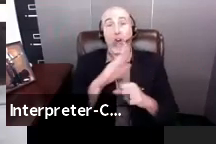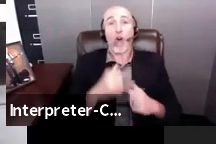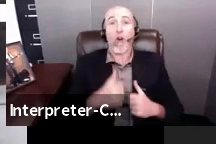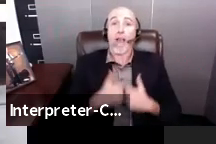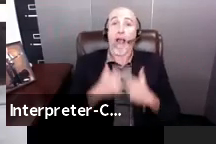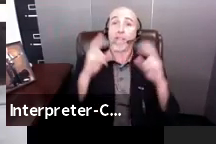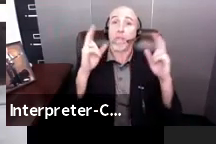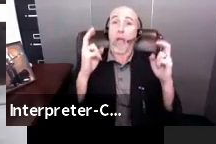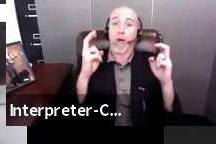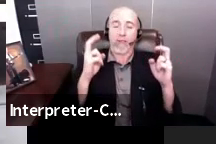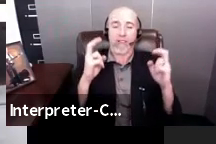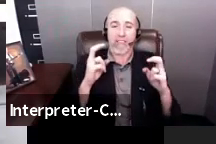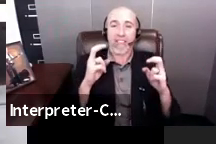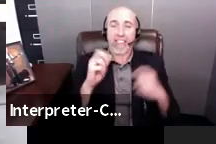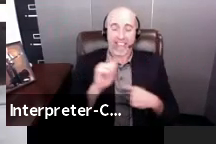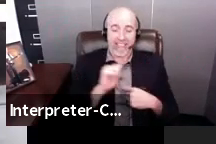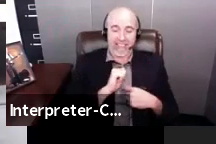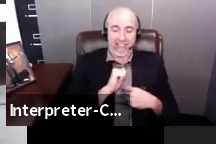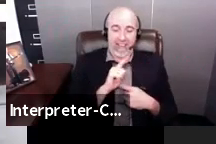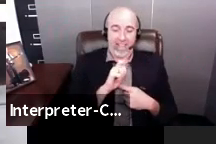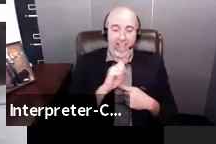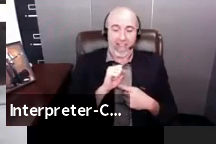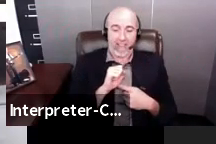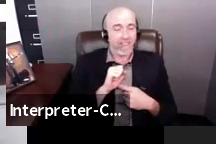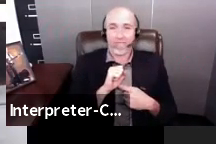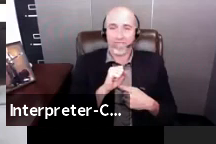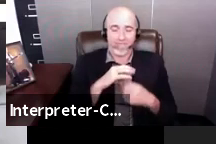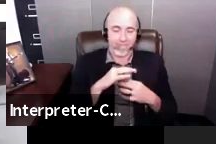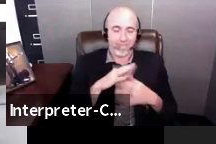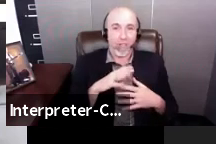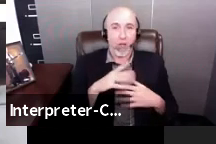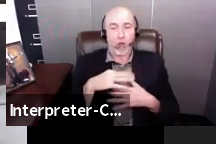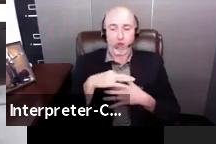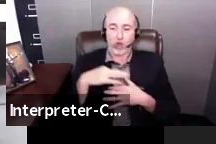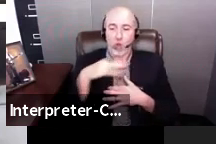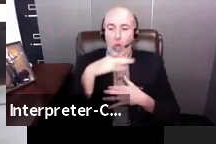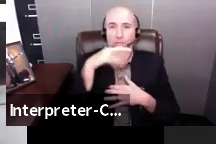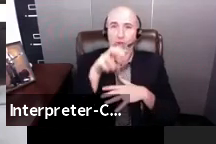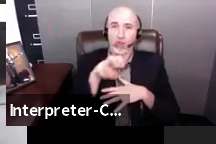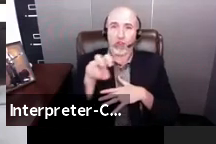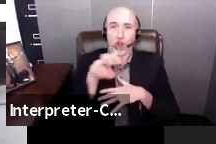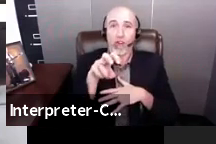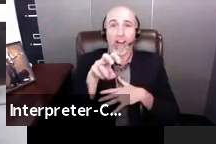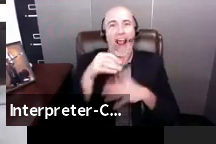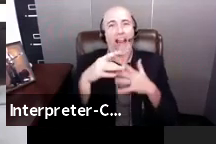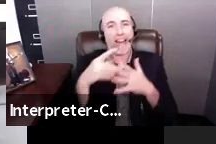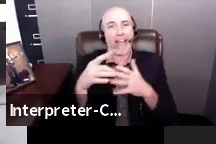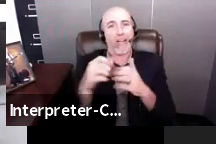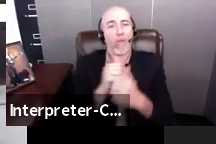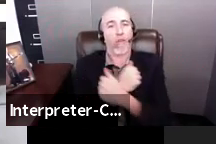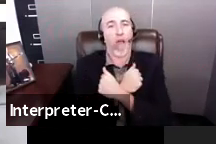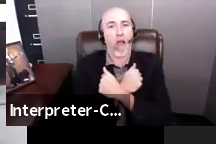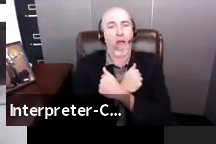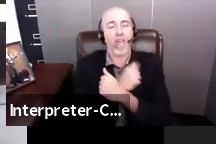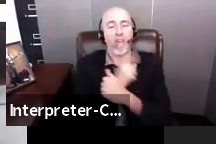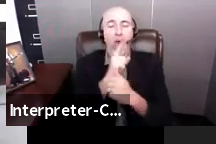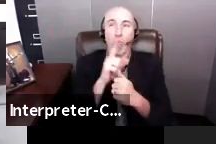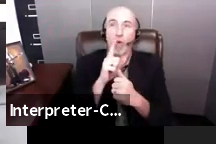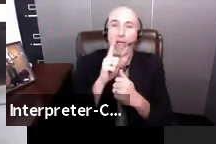is selfless, soulful journey, lead with love, which really embodies the spirit of Justin